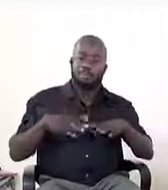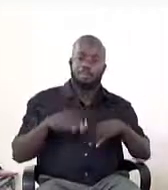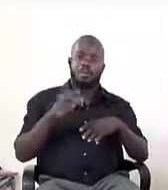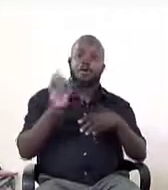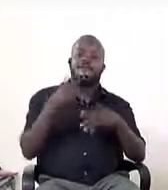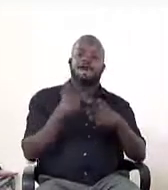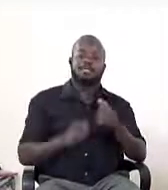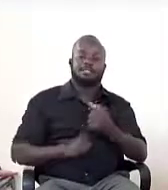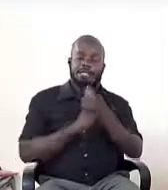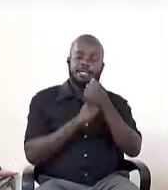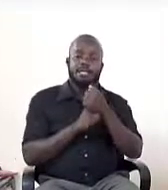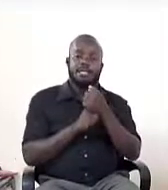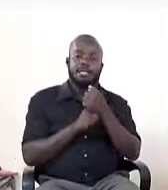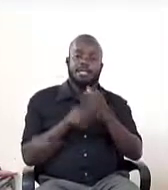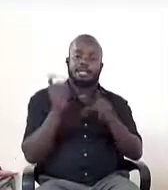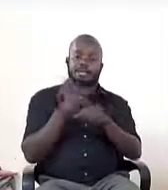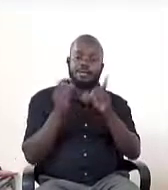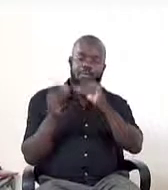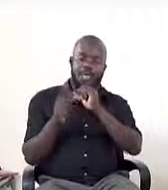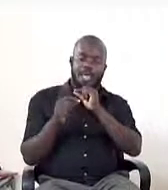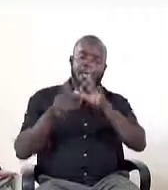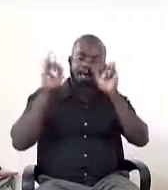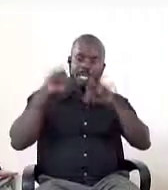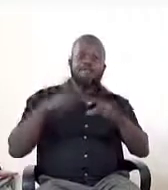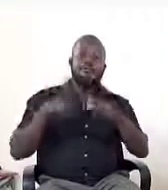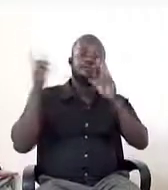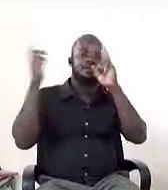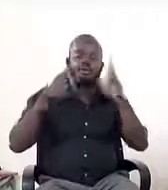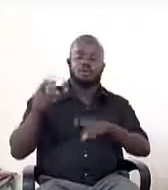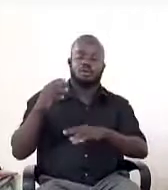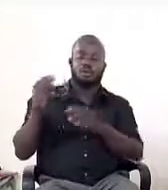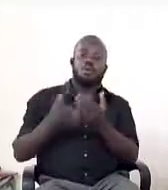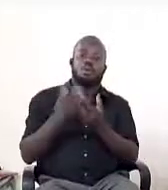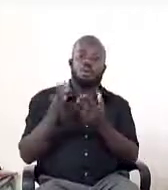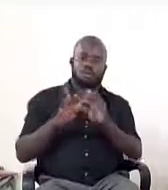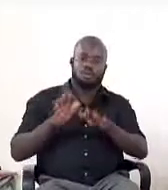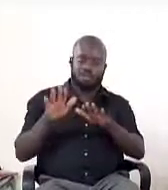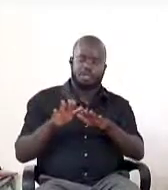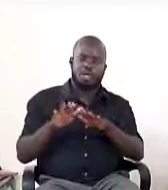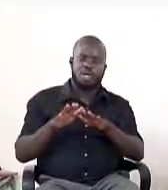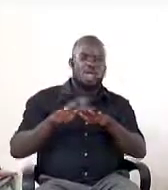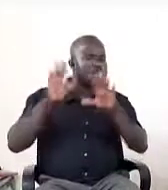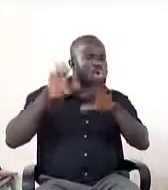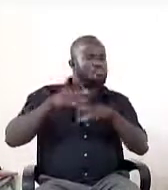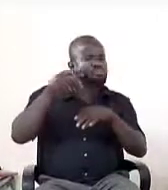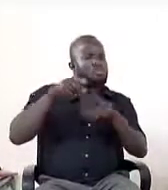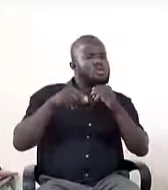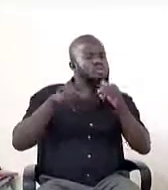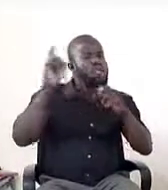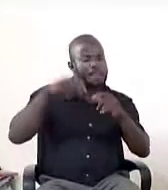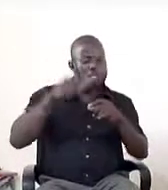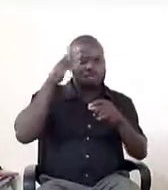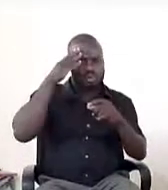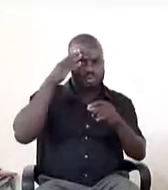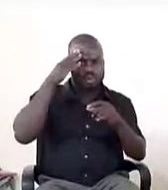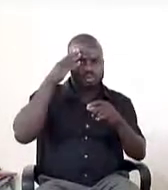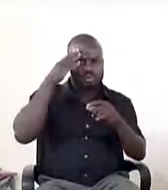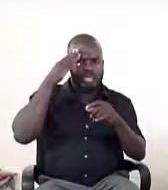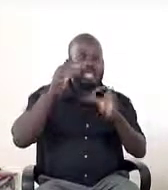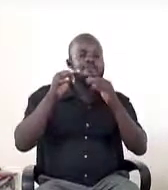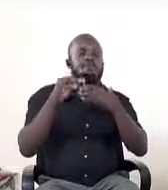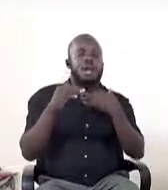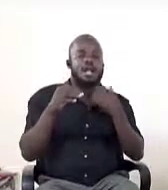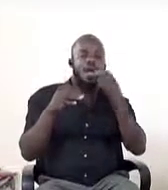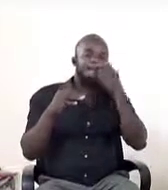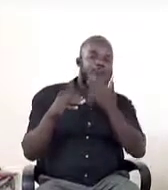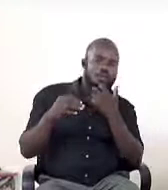Everybody trained in first aid should be trained in what are called universal precautions. The idea of universal precautions is that you don't need to know. If